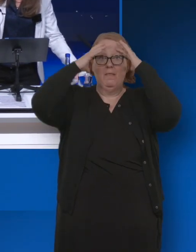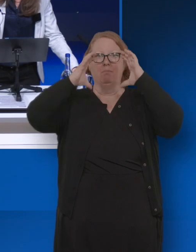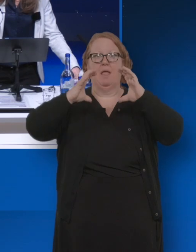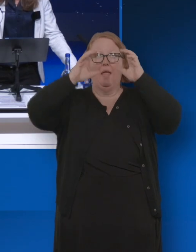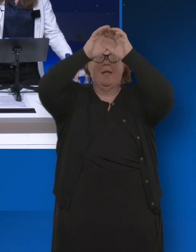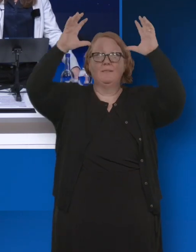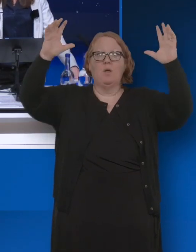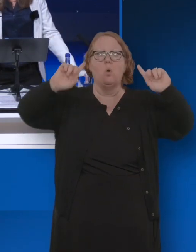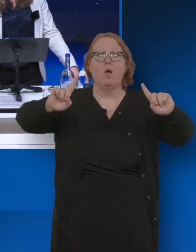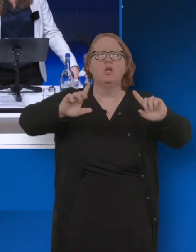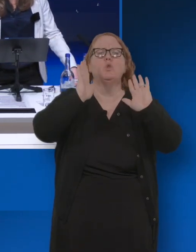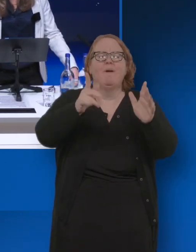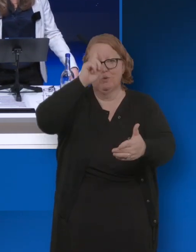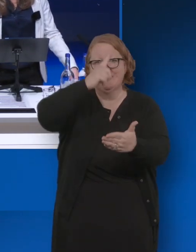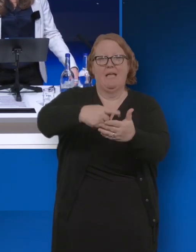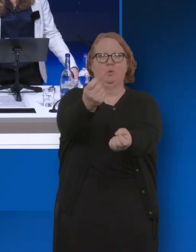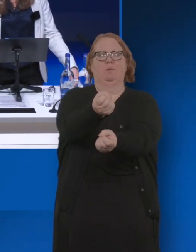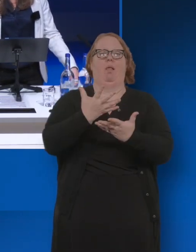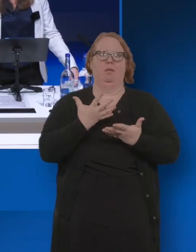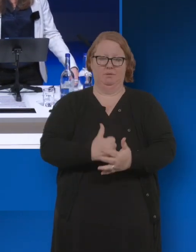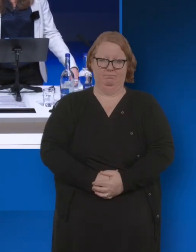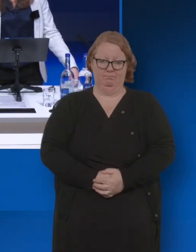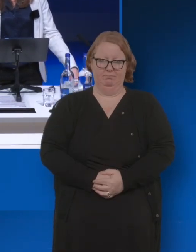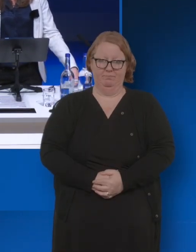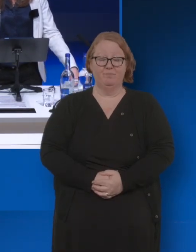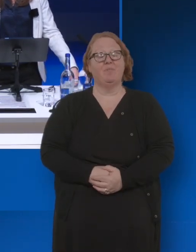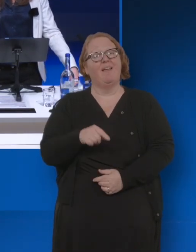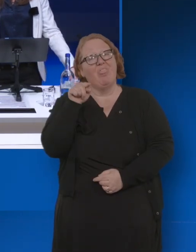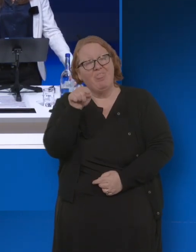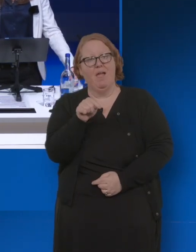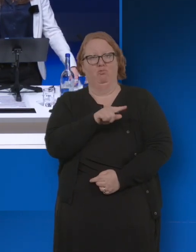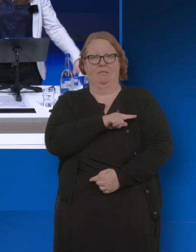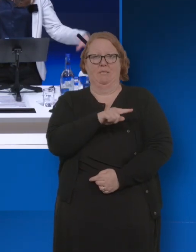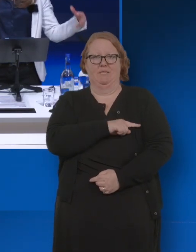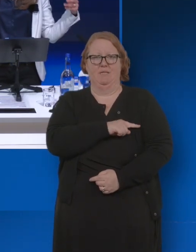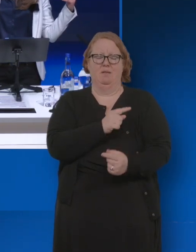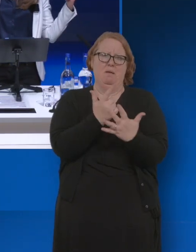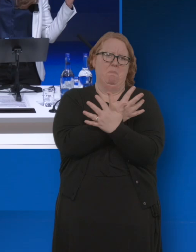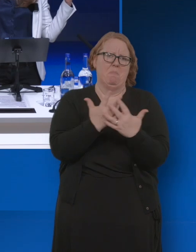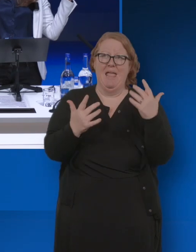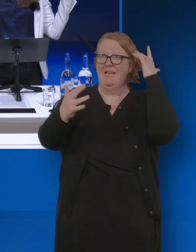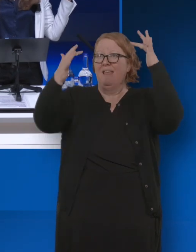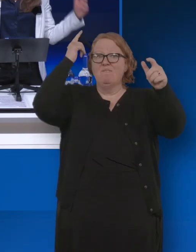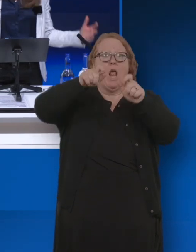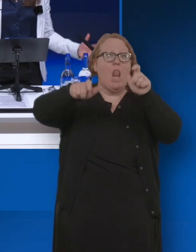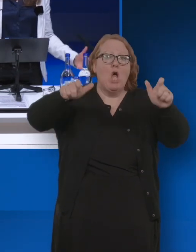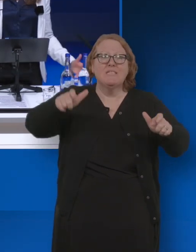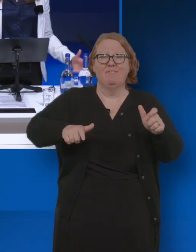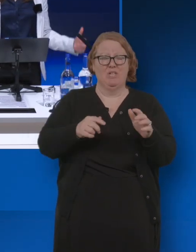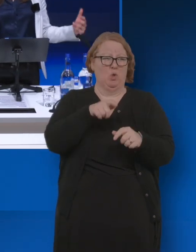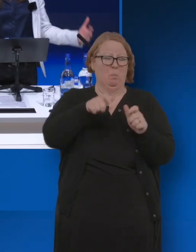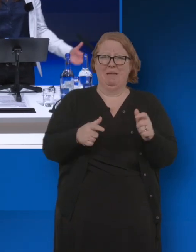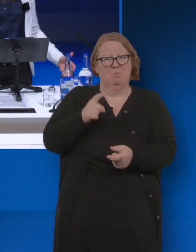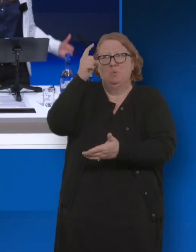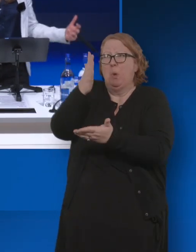your mind, you have to choose to make that known to us. And for this reason, there are many